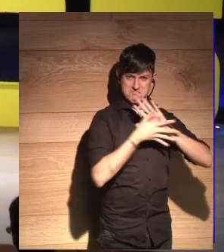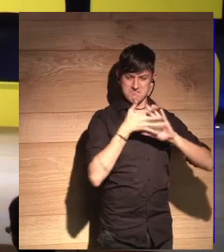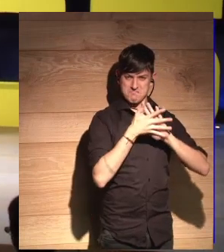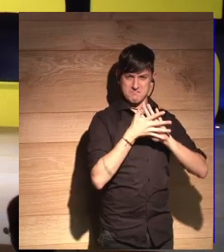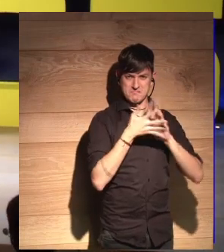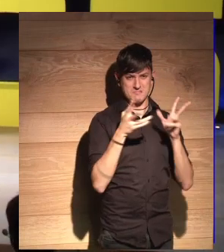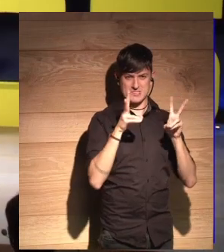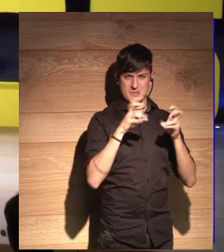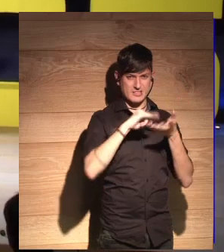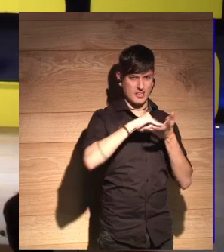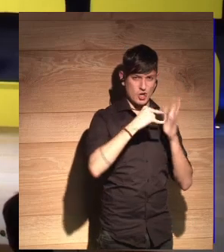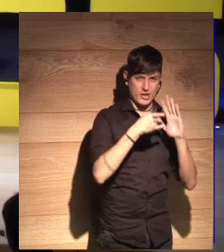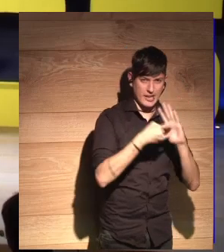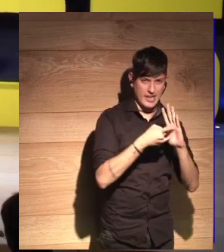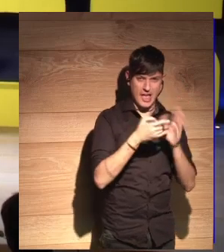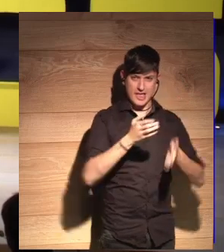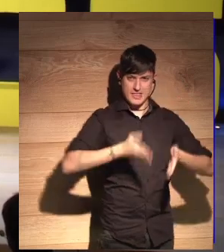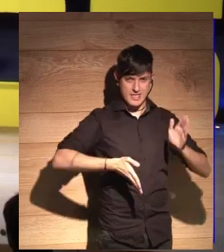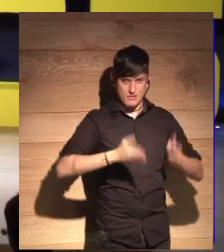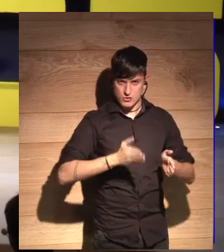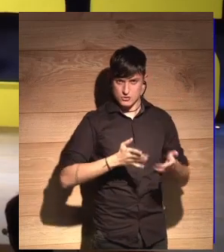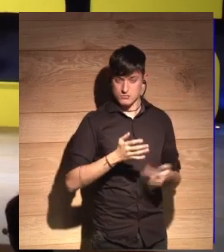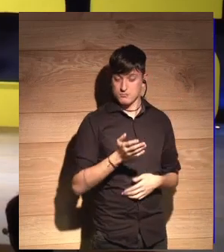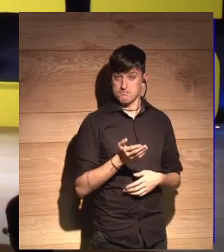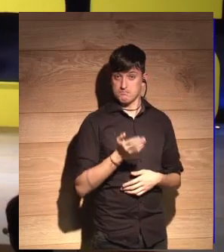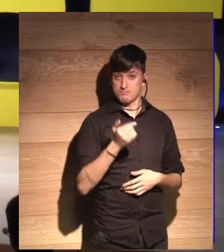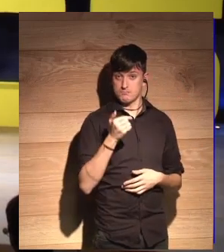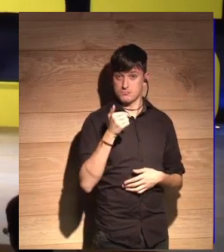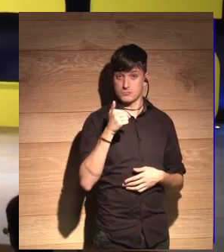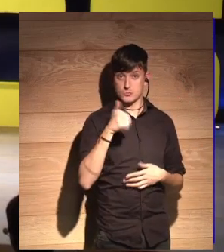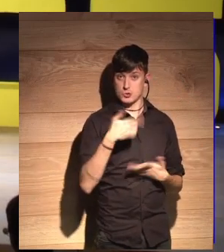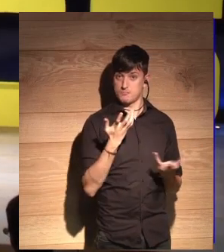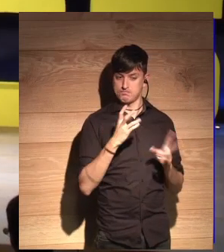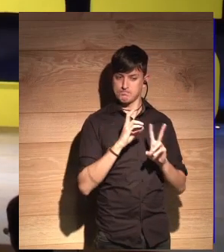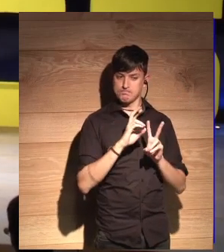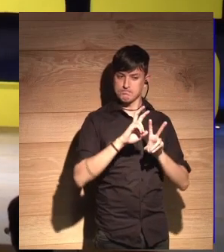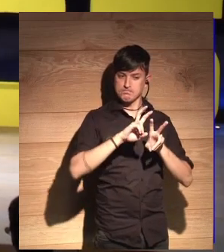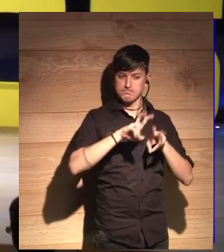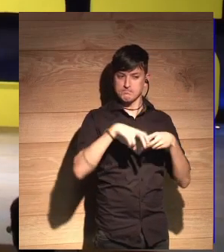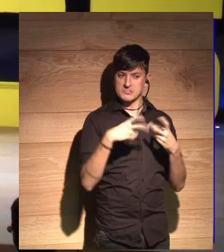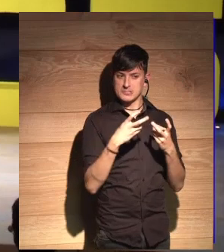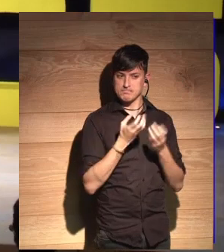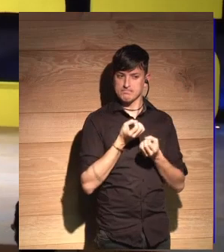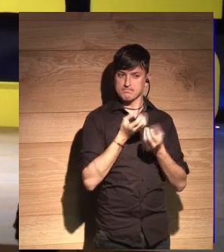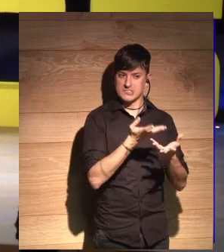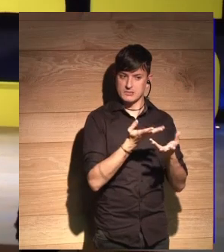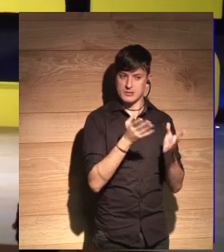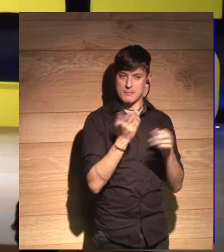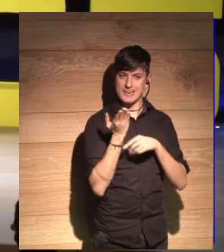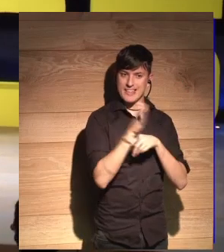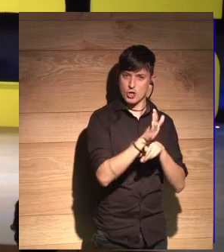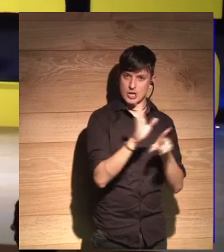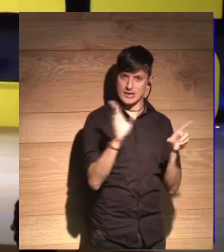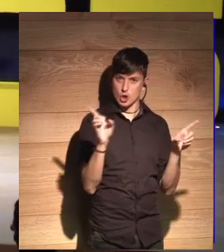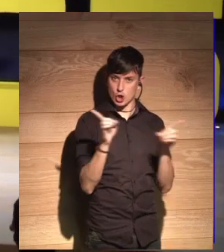cyborgs. I will give you a shortened version of that presentation with a little bit of new content tonight. First, could you all hold up